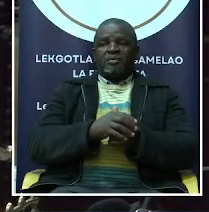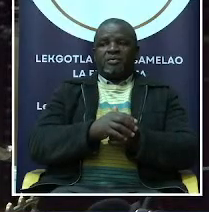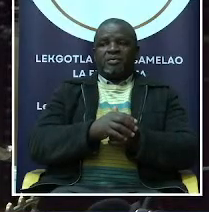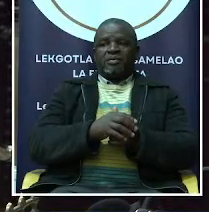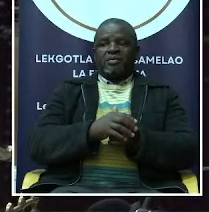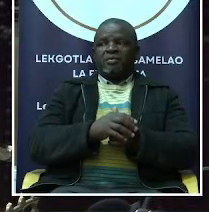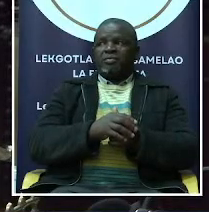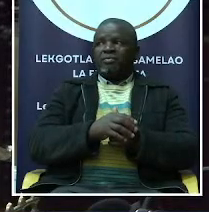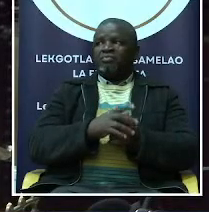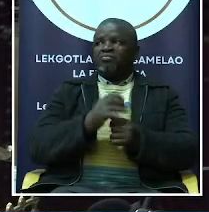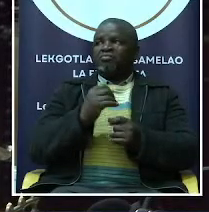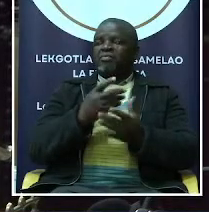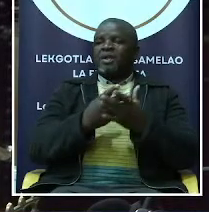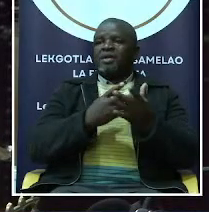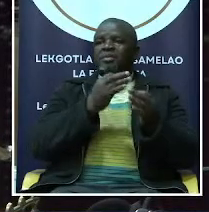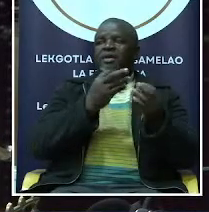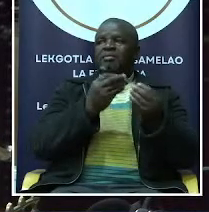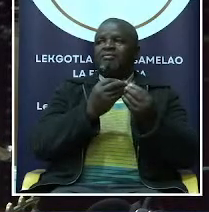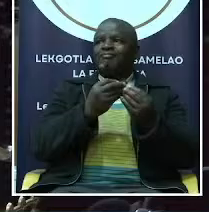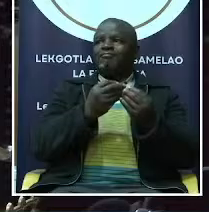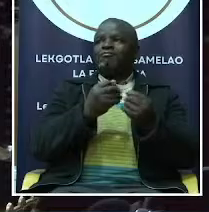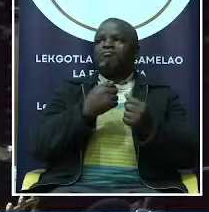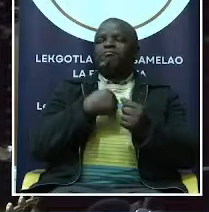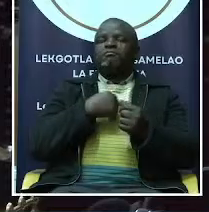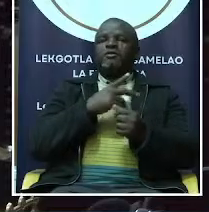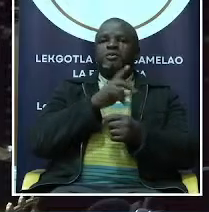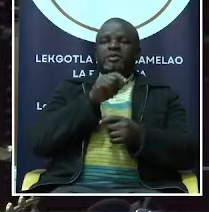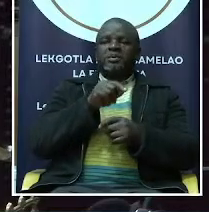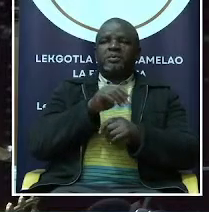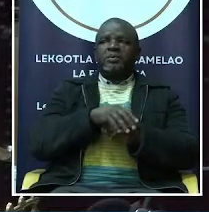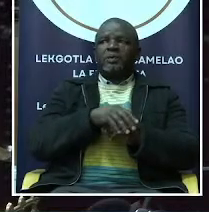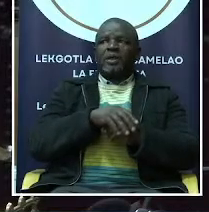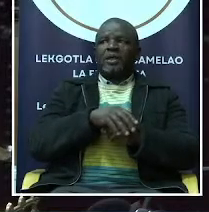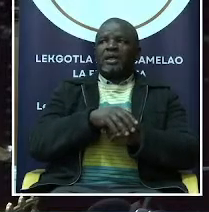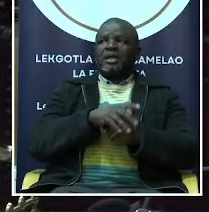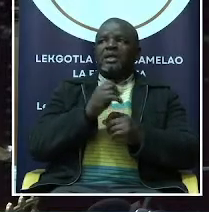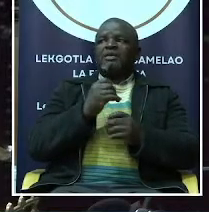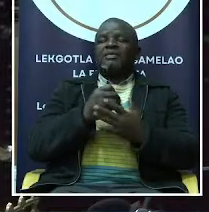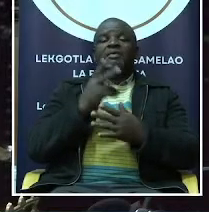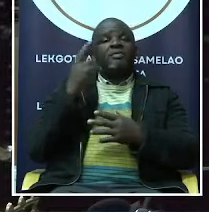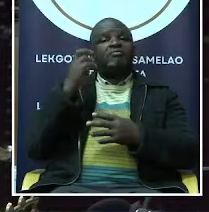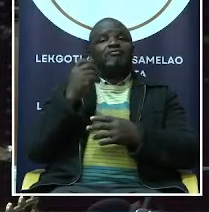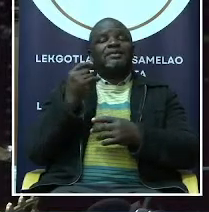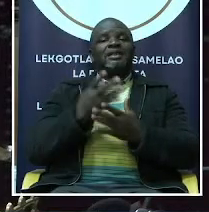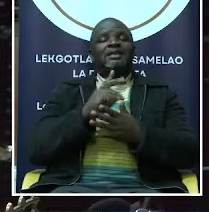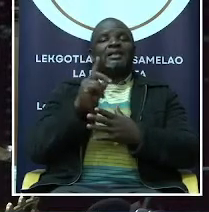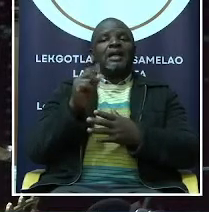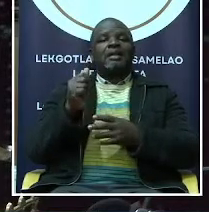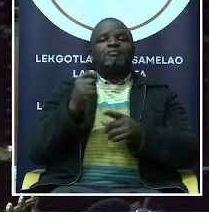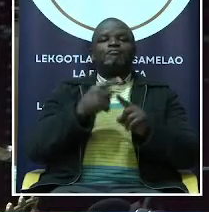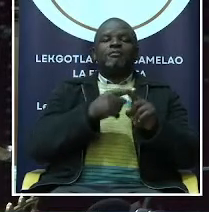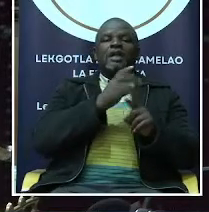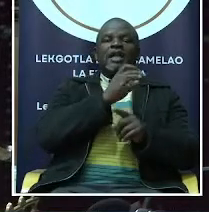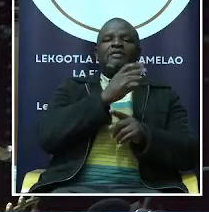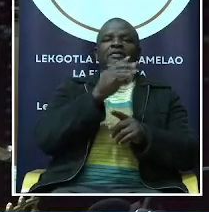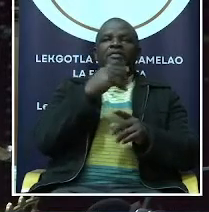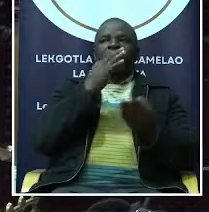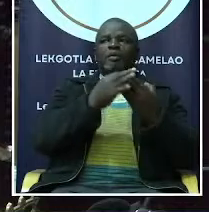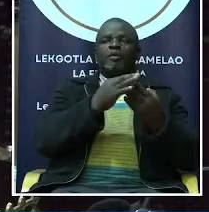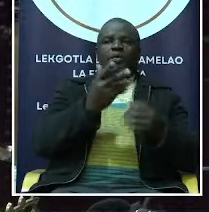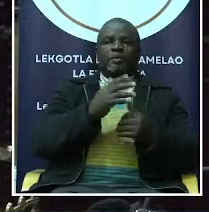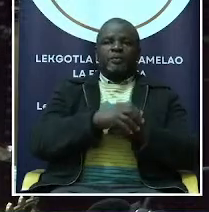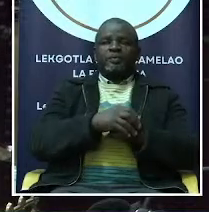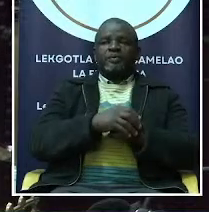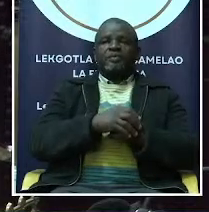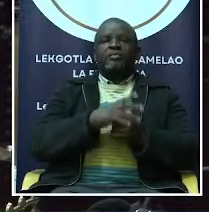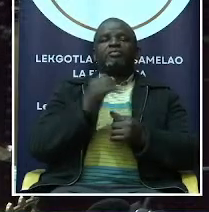Can I state something? That's what I'm asking, because if you have heard what the DA and the EFF has suggested, is